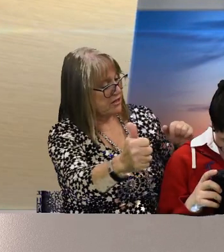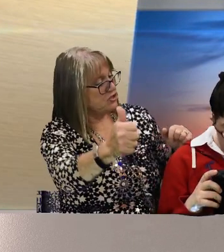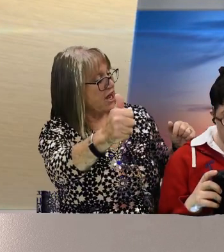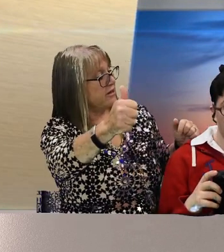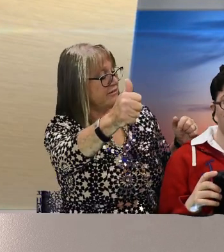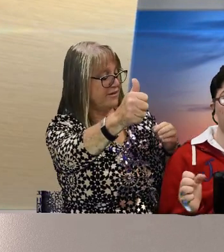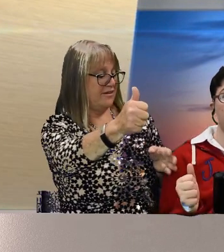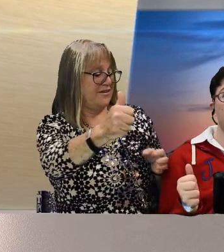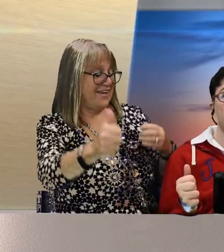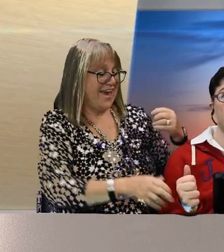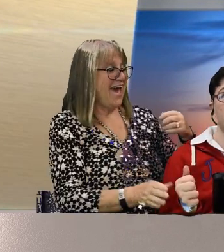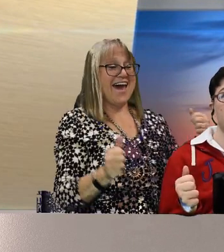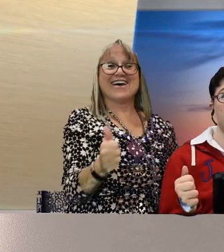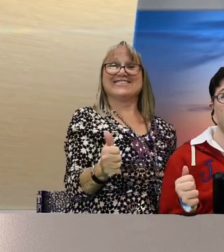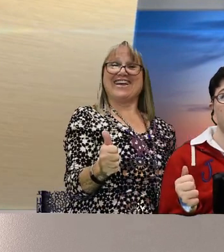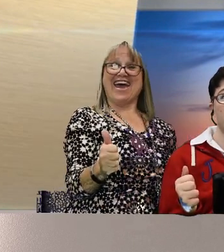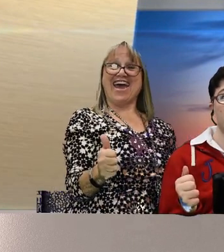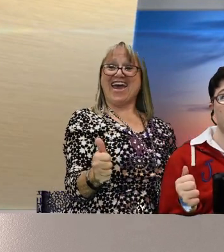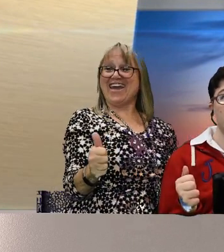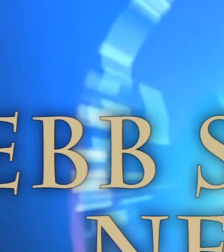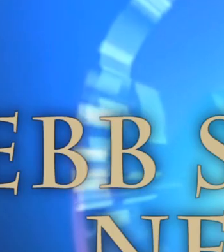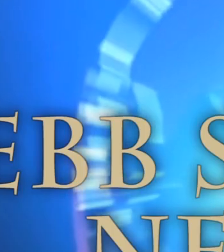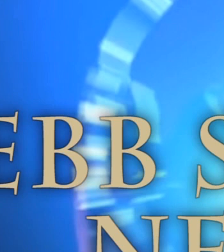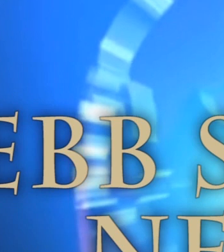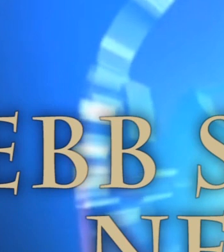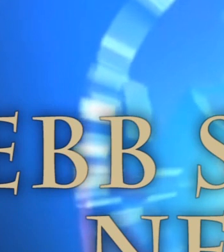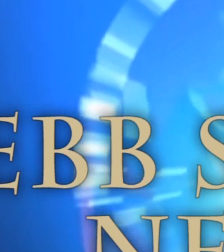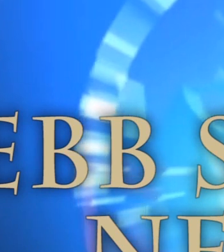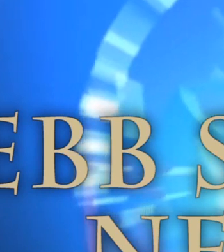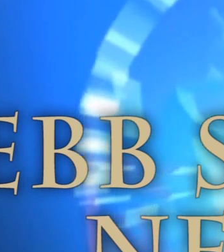get a thumbs up, Jack? Yeah. We'll see you time. Bye.